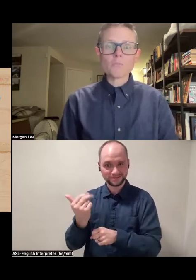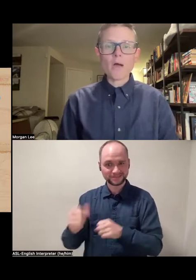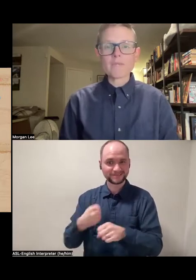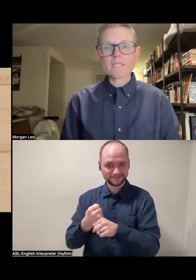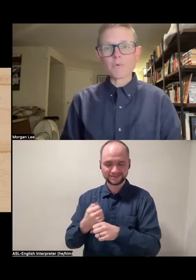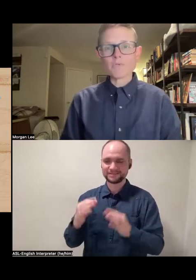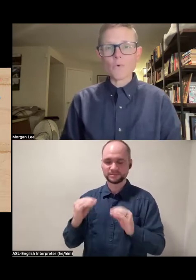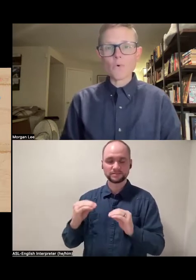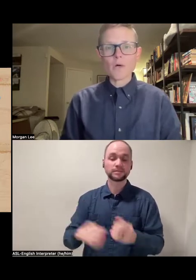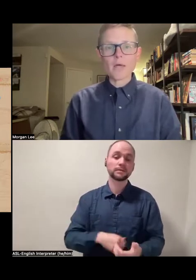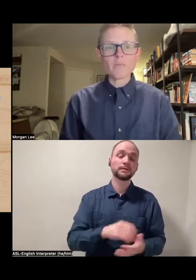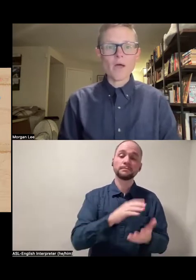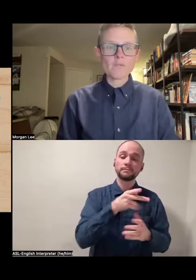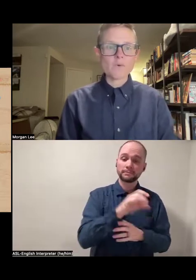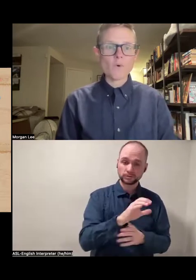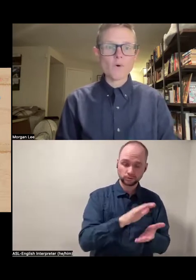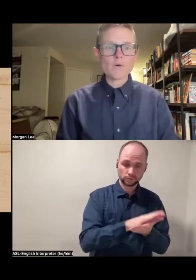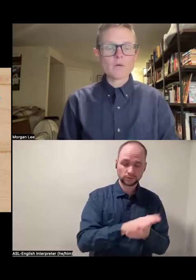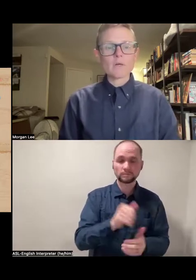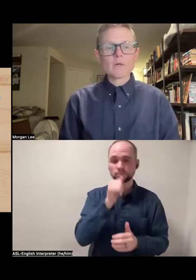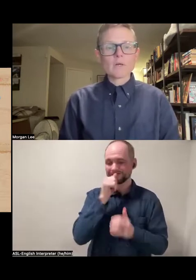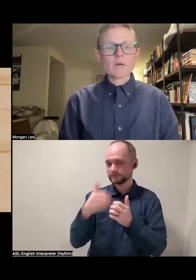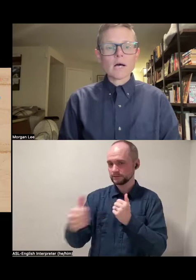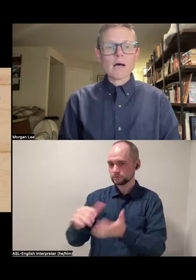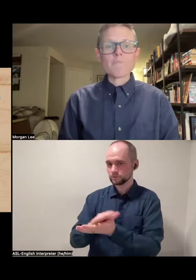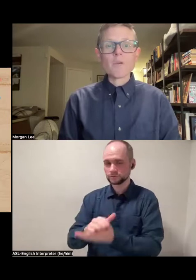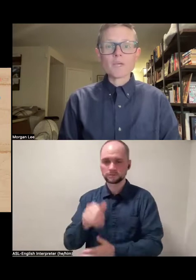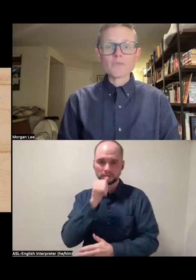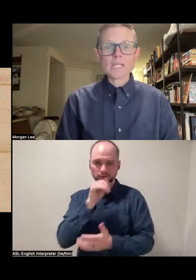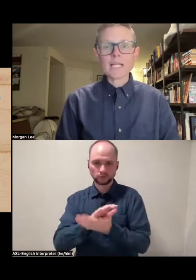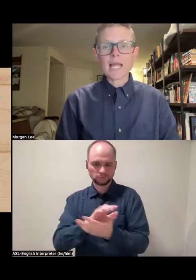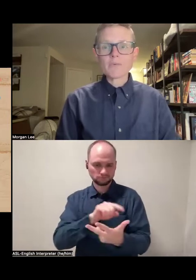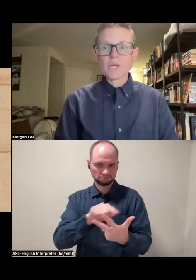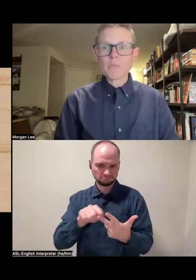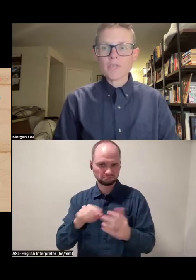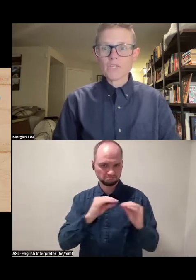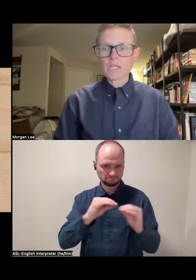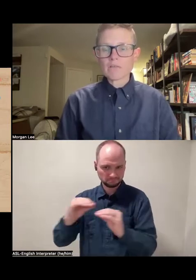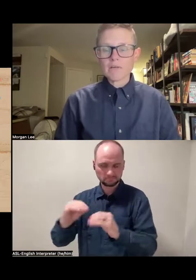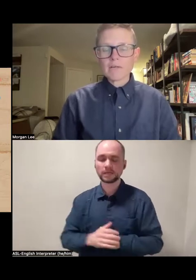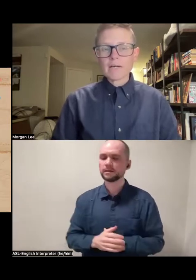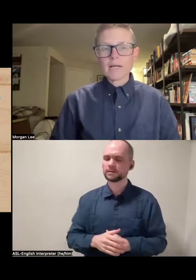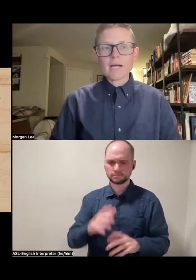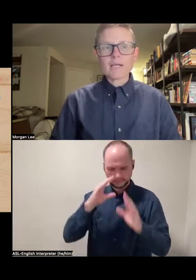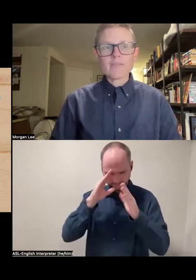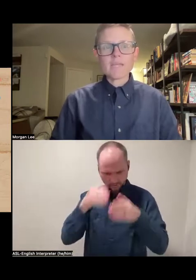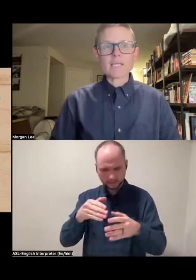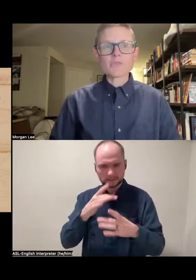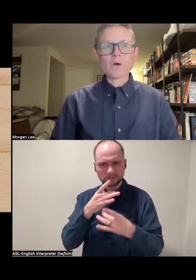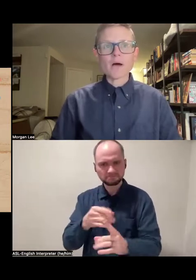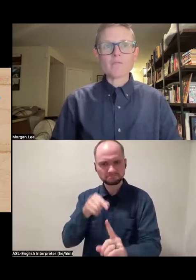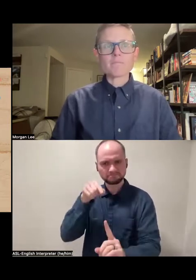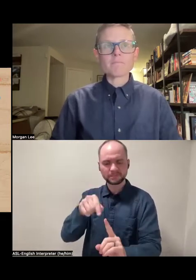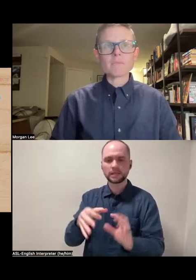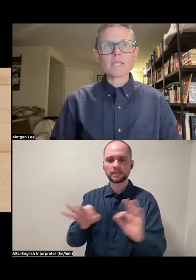school, private separate school, and private school. I'm very interested in language deprivation. I think